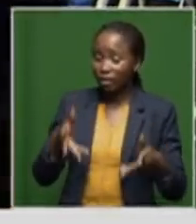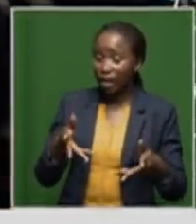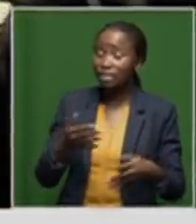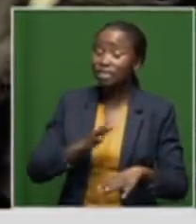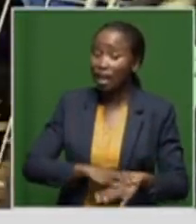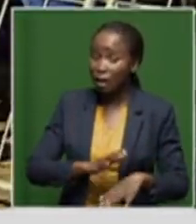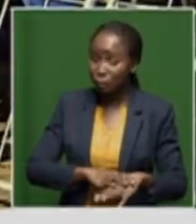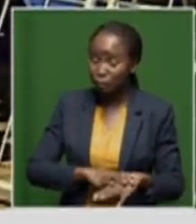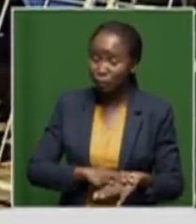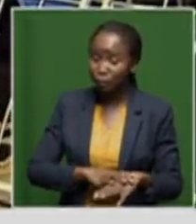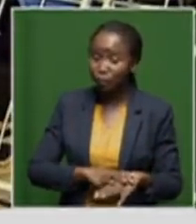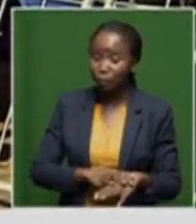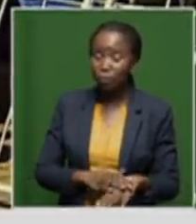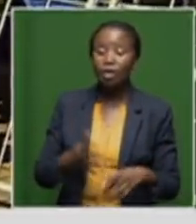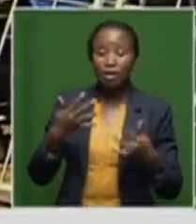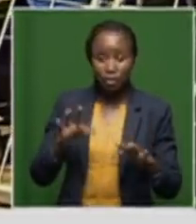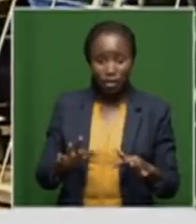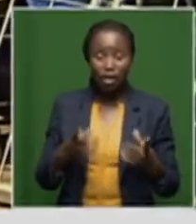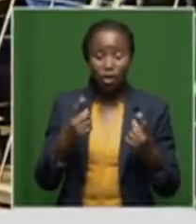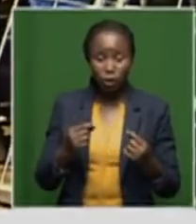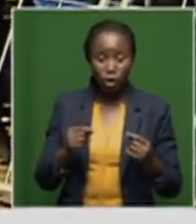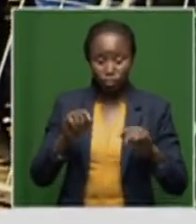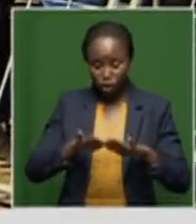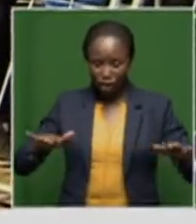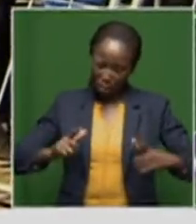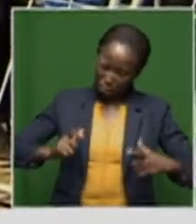they've erected this massive stage